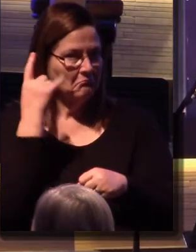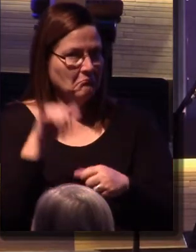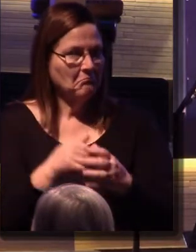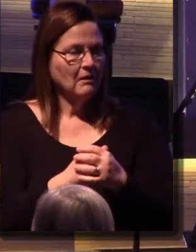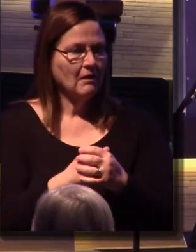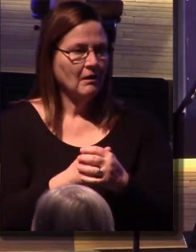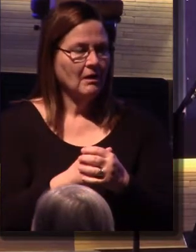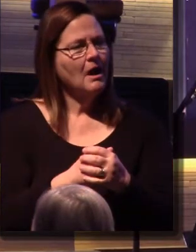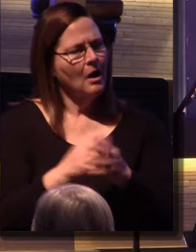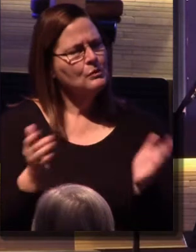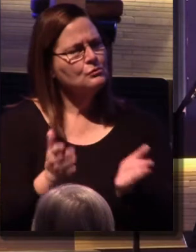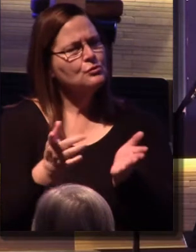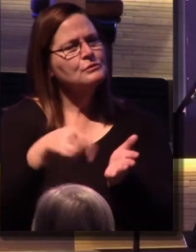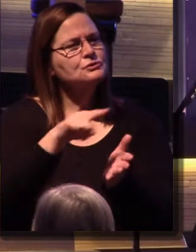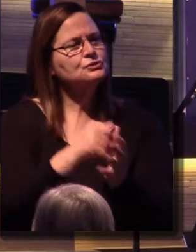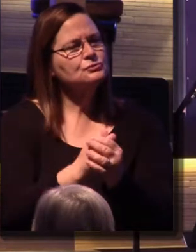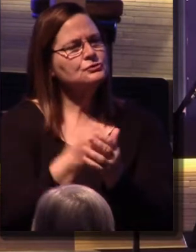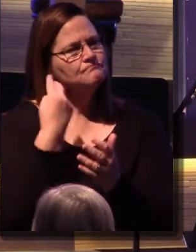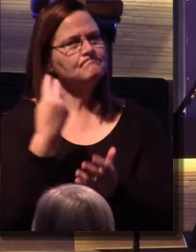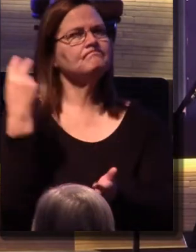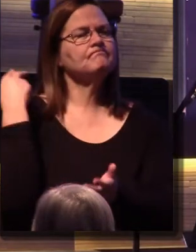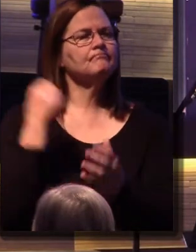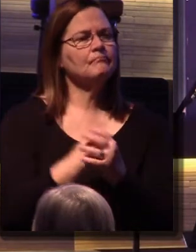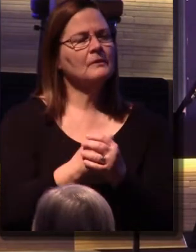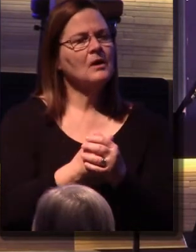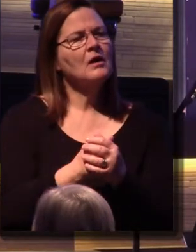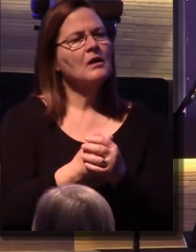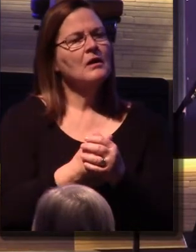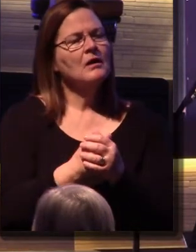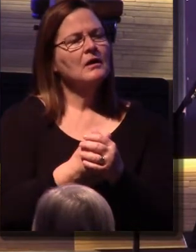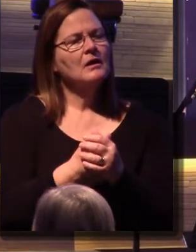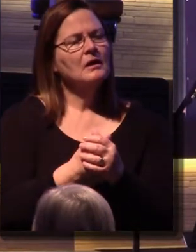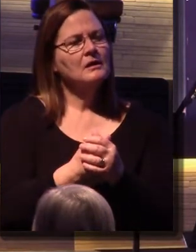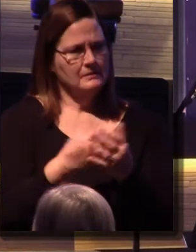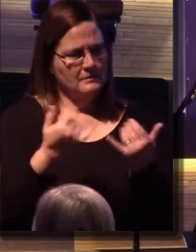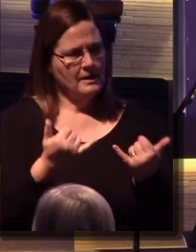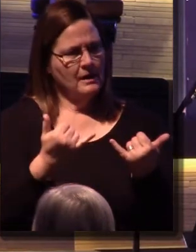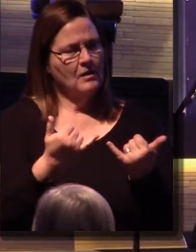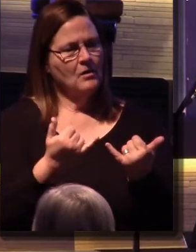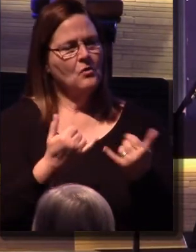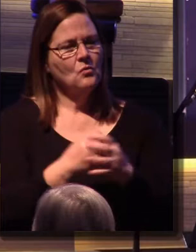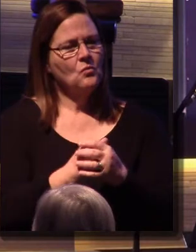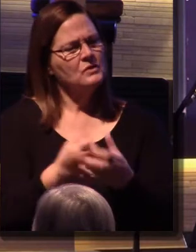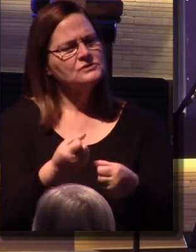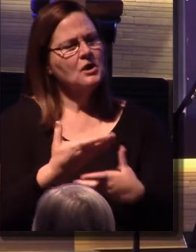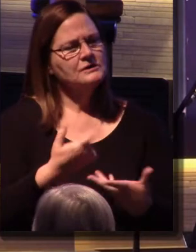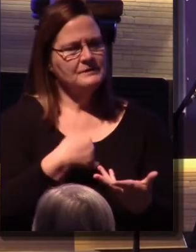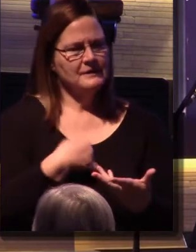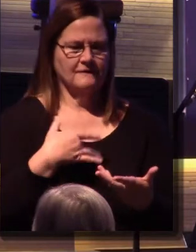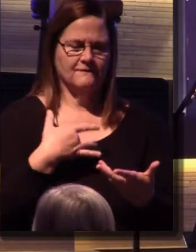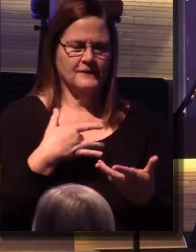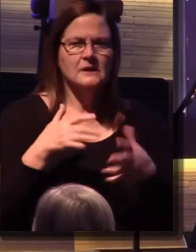want to encourage you to just take a second and think, what is it that is currently causing